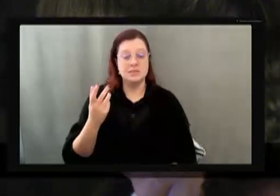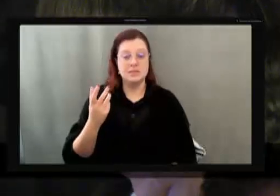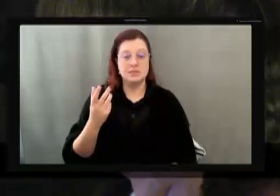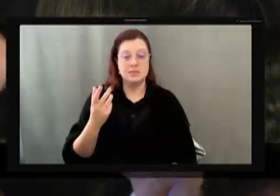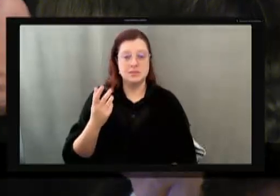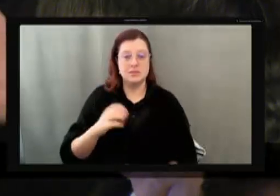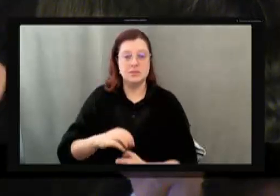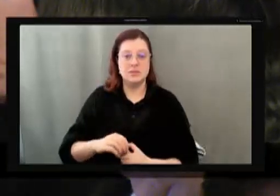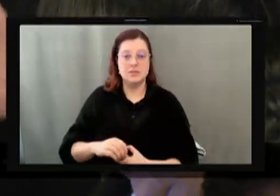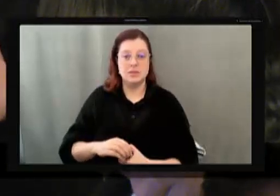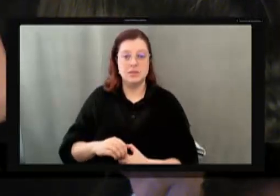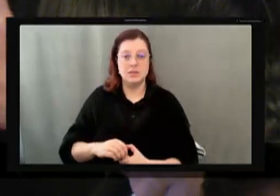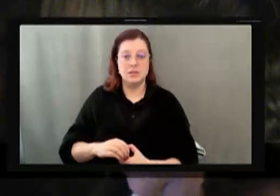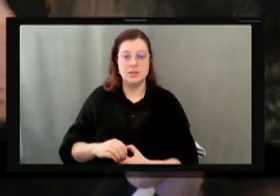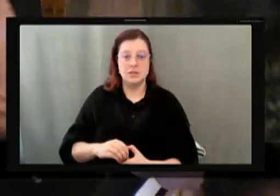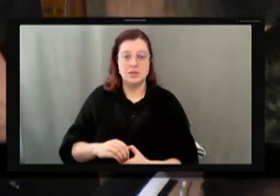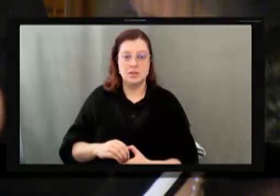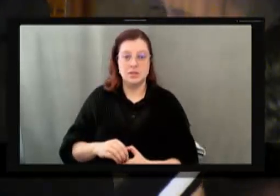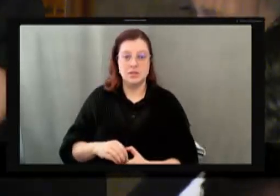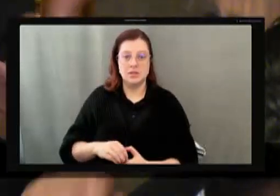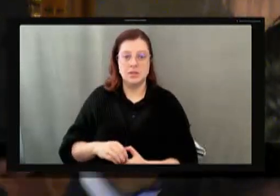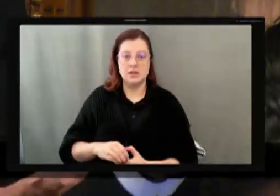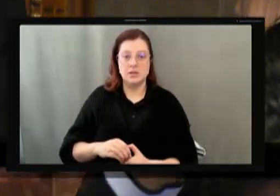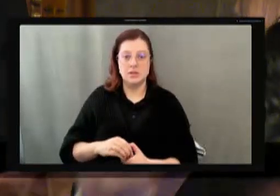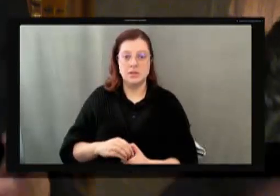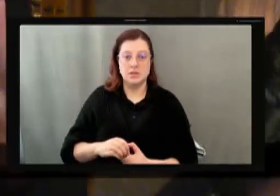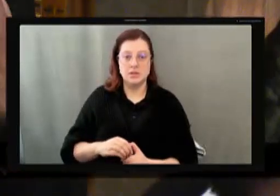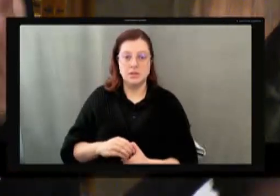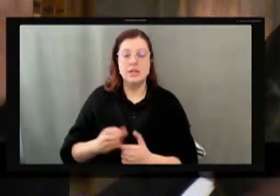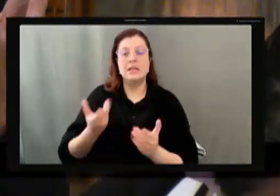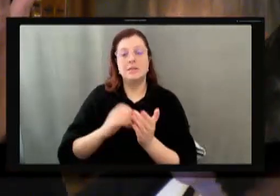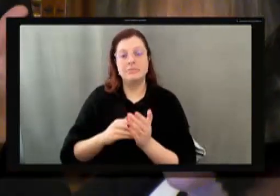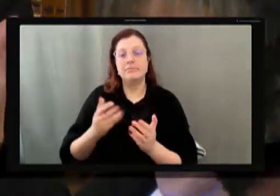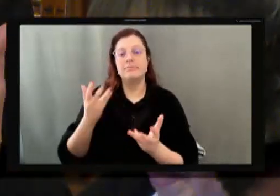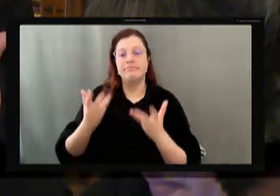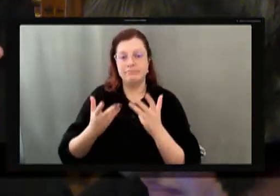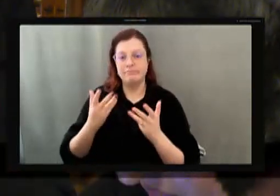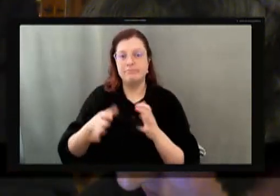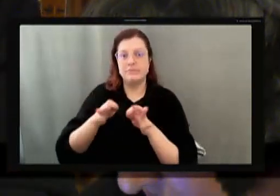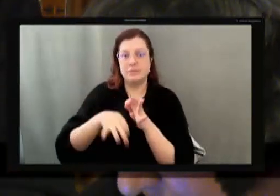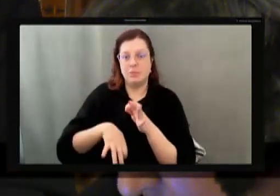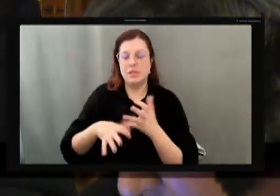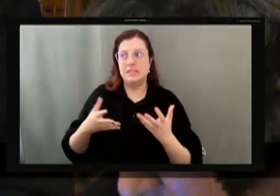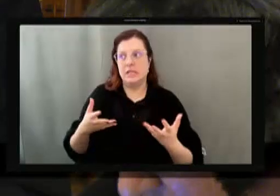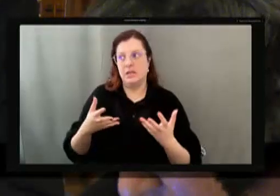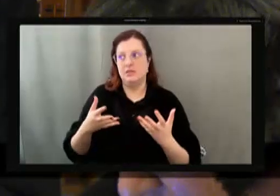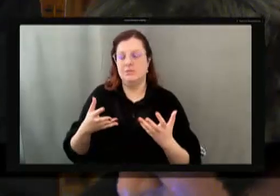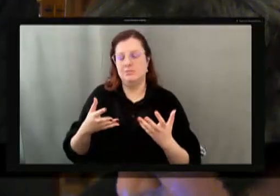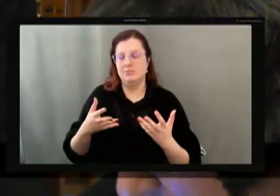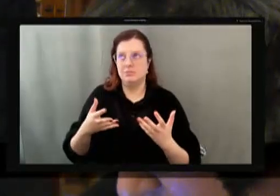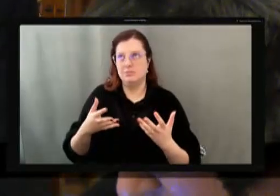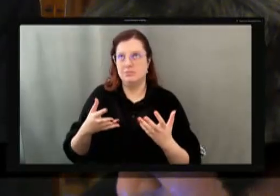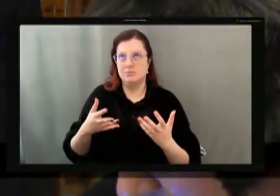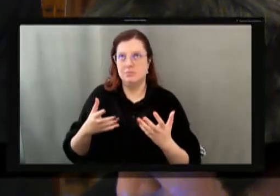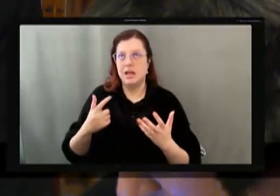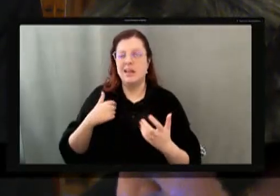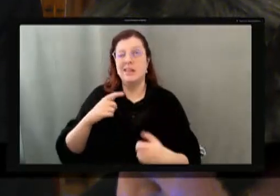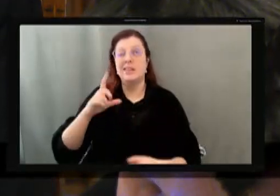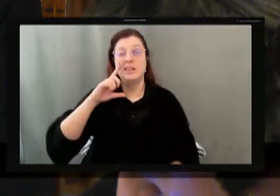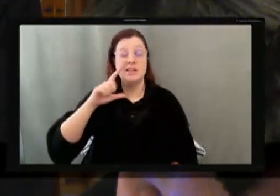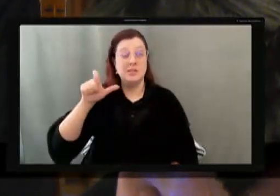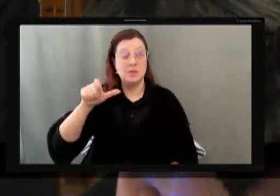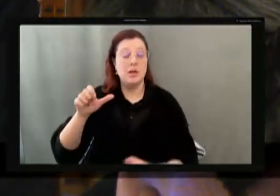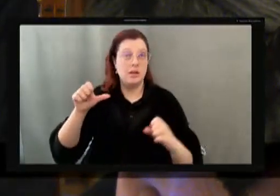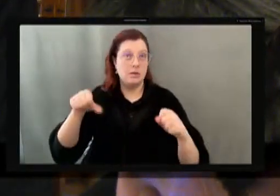again, maybe this is not, you know, kind of simplistic, but that's kind of what it seems like we should be able to get there.